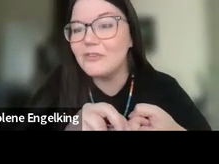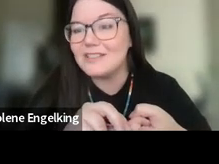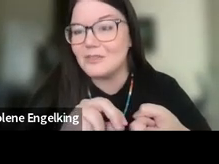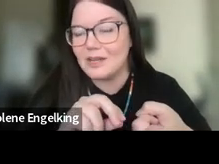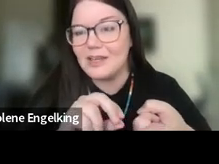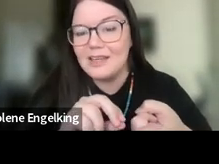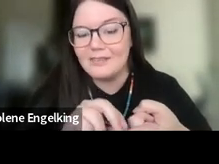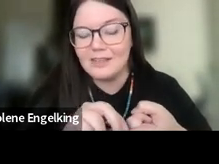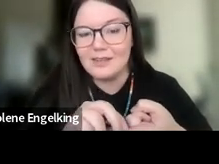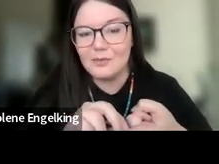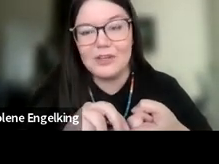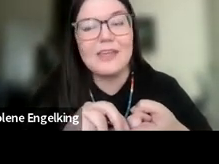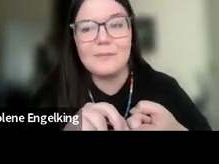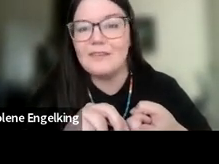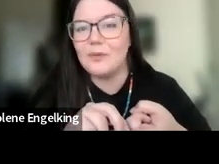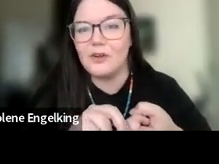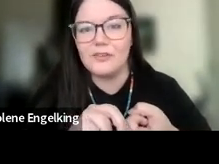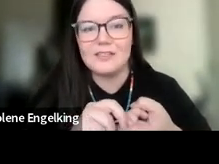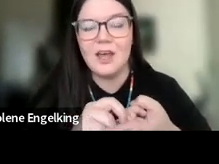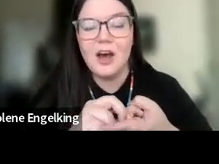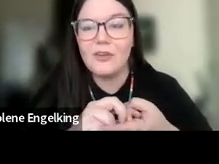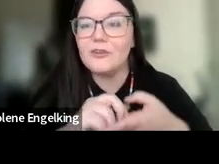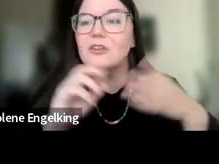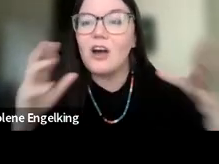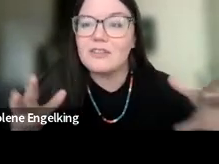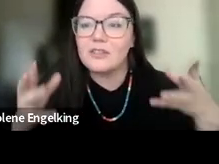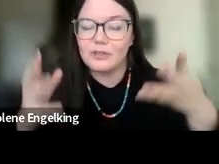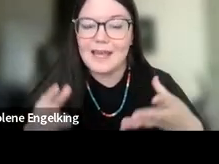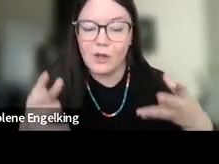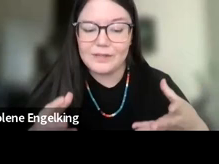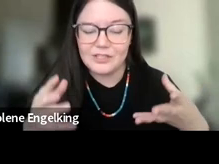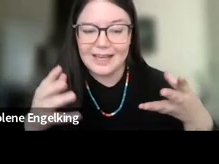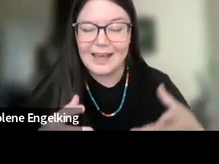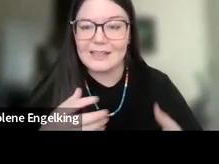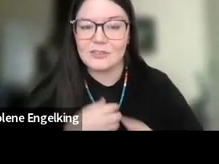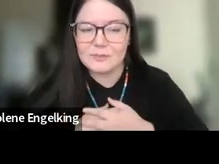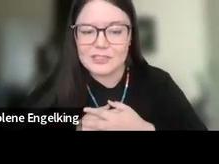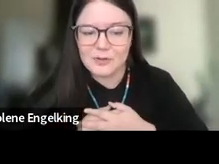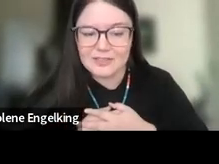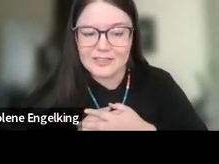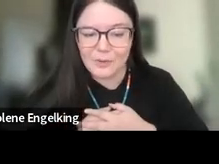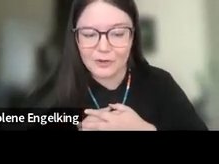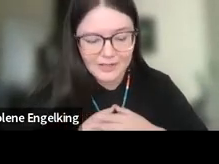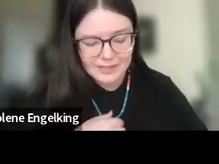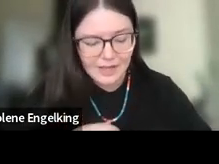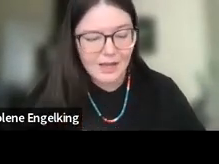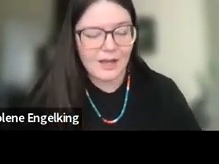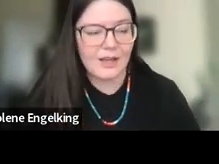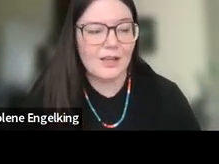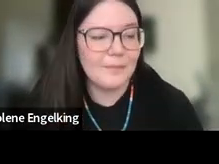that's one of the reasons why, even with HIPAA, even with all these other laws that are really helping to guide and supposedly support